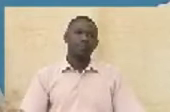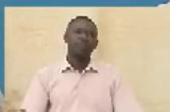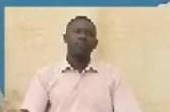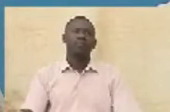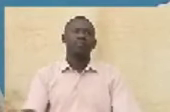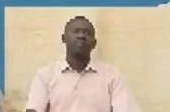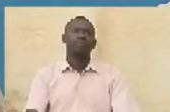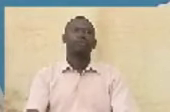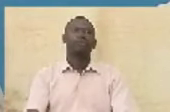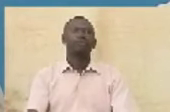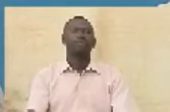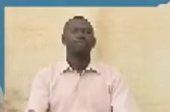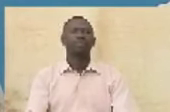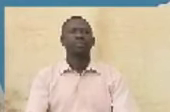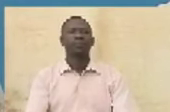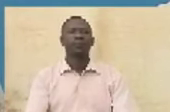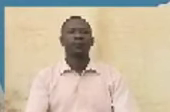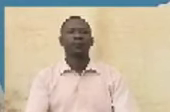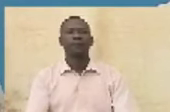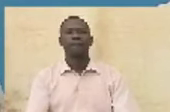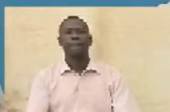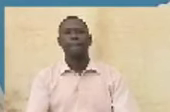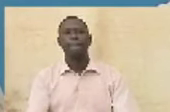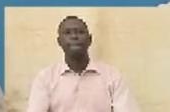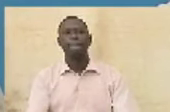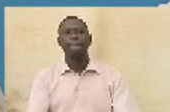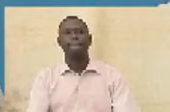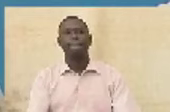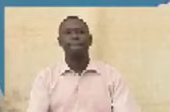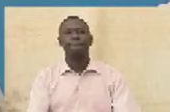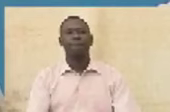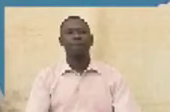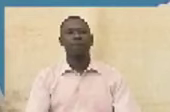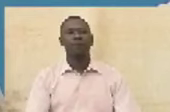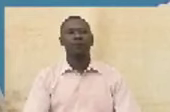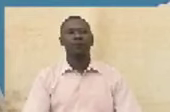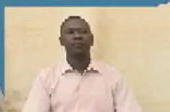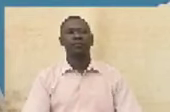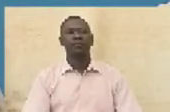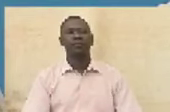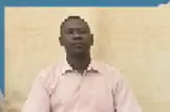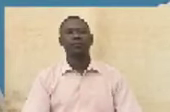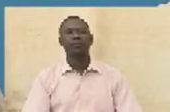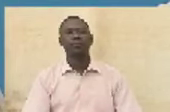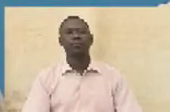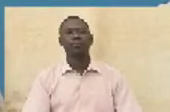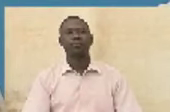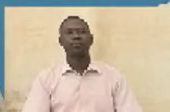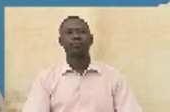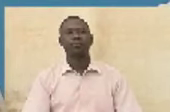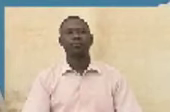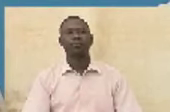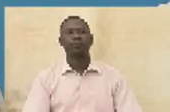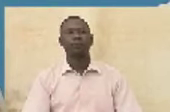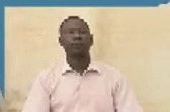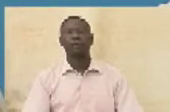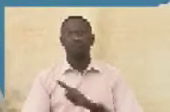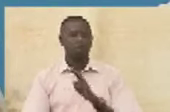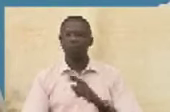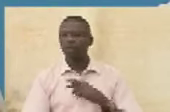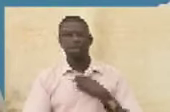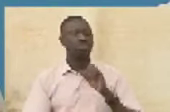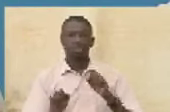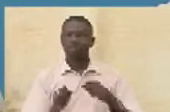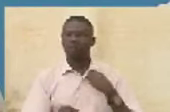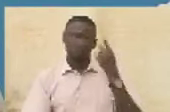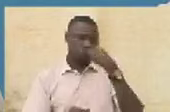be ma beri ni nyun ke ba li padula do fo esi soudeno le ba ani te soudeno le ka do I mo won mo be siaren ni no I cannot